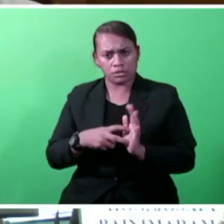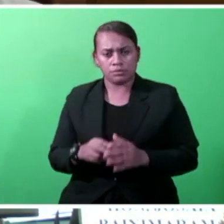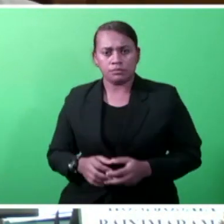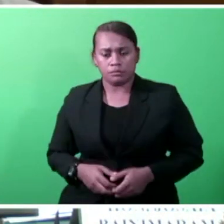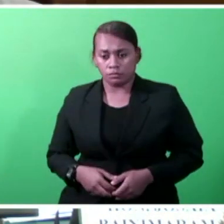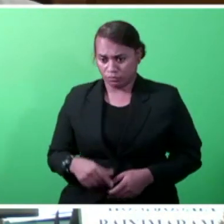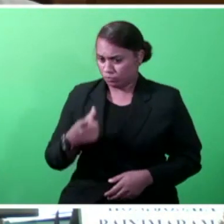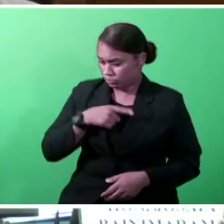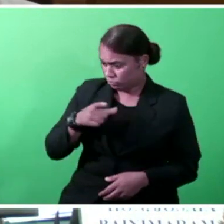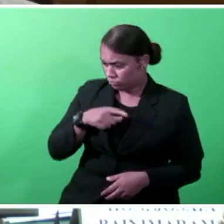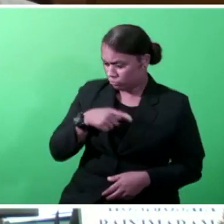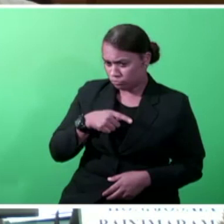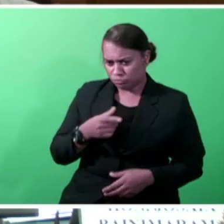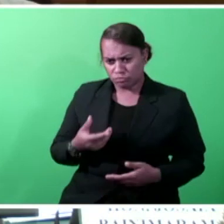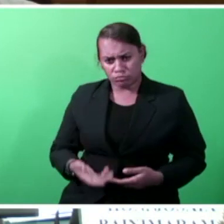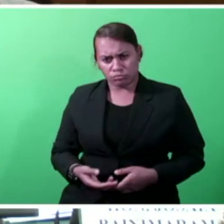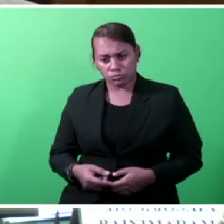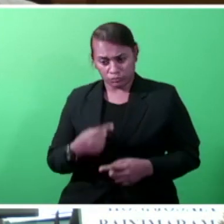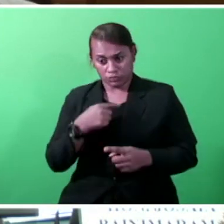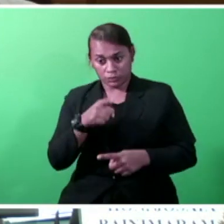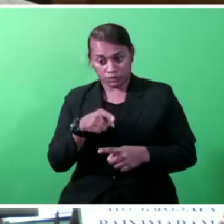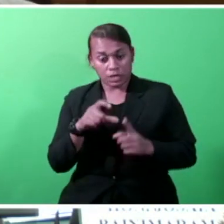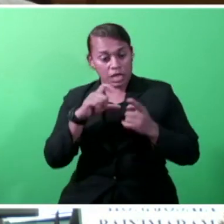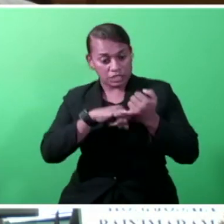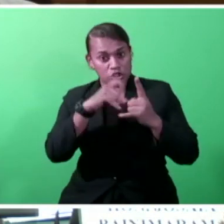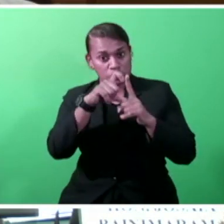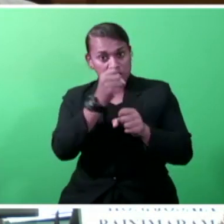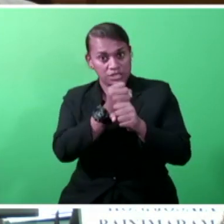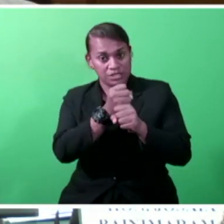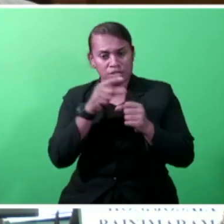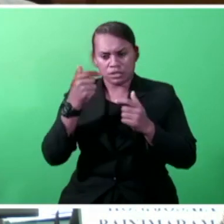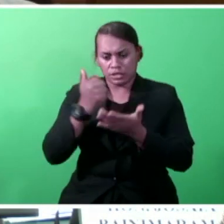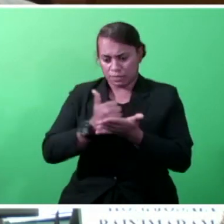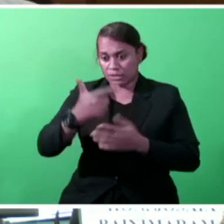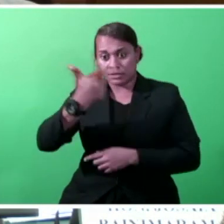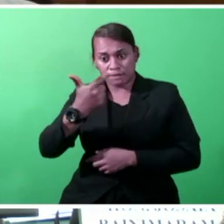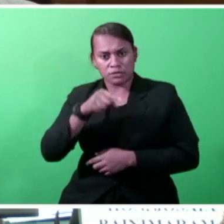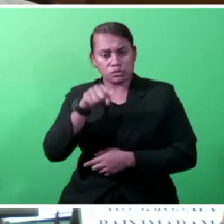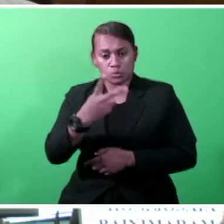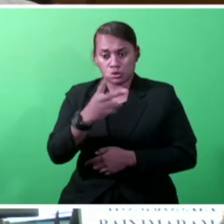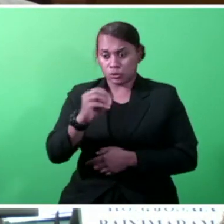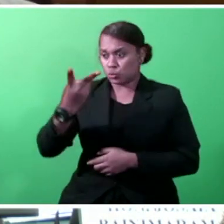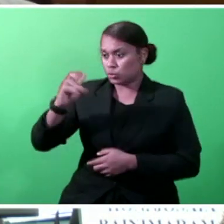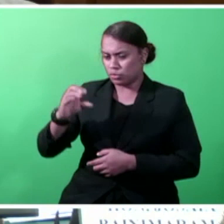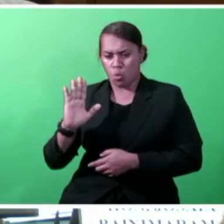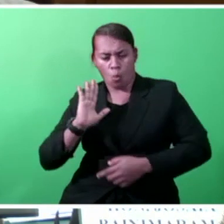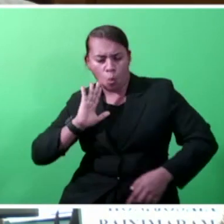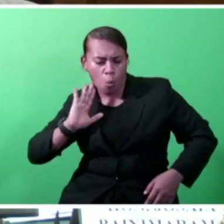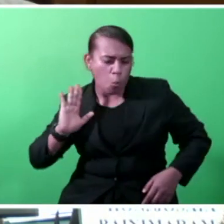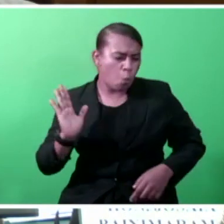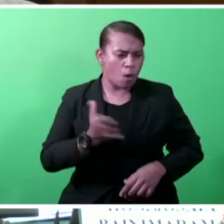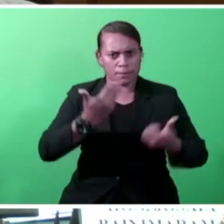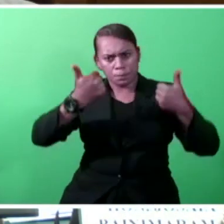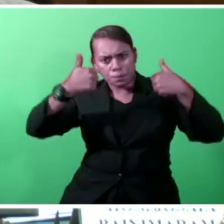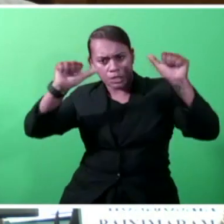Target 17 that by 2030, all countries should achieve 100% birth registration and at